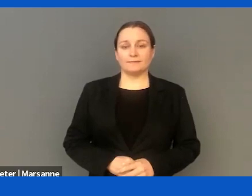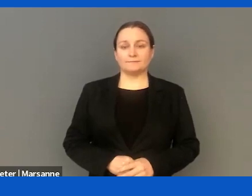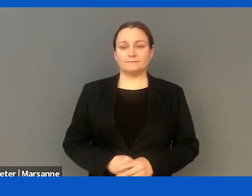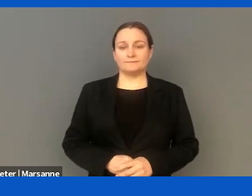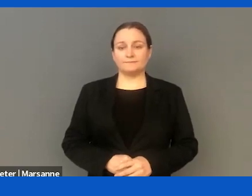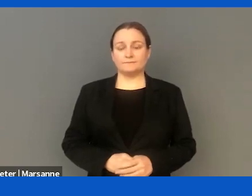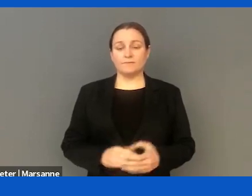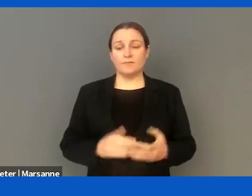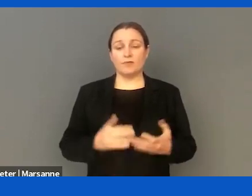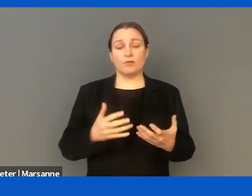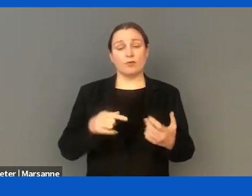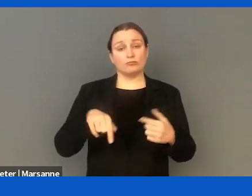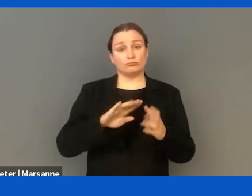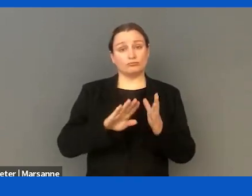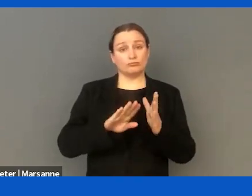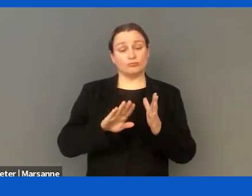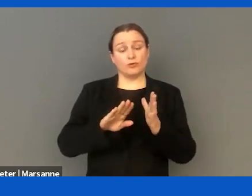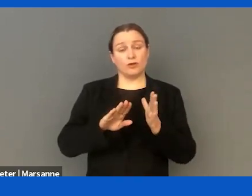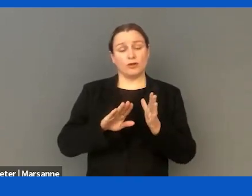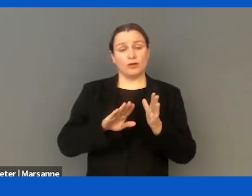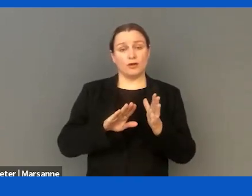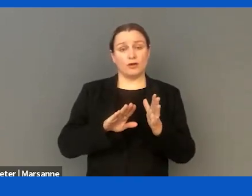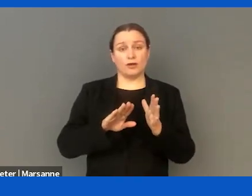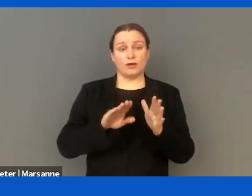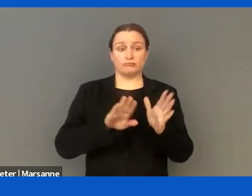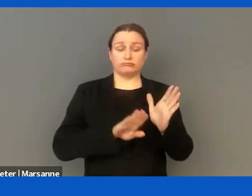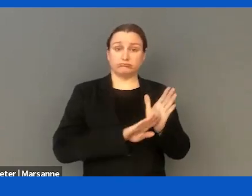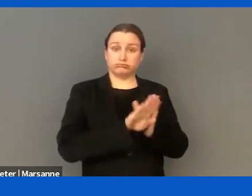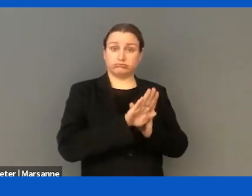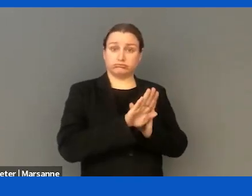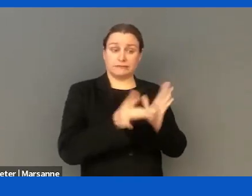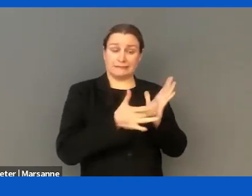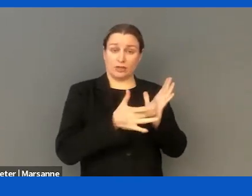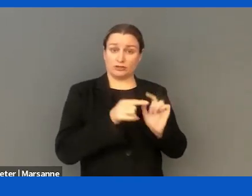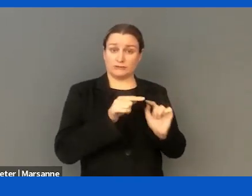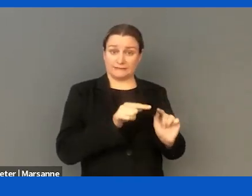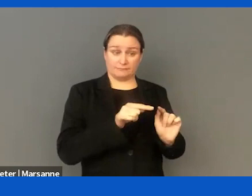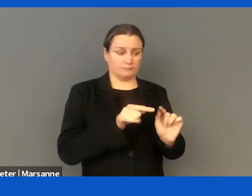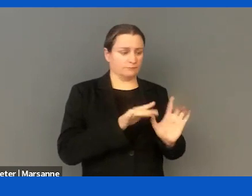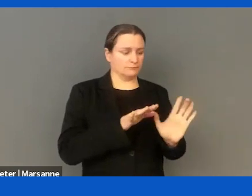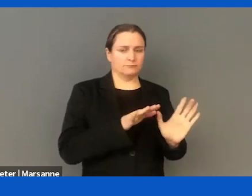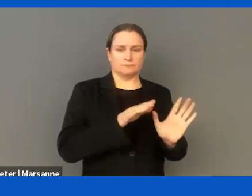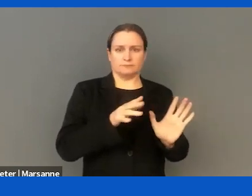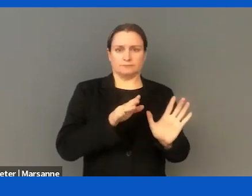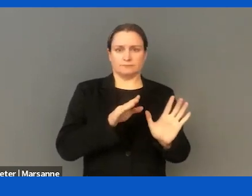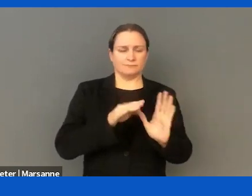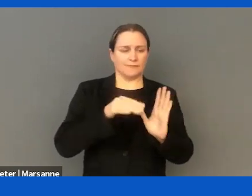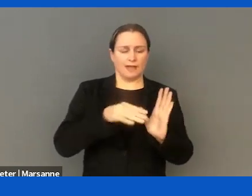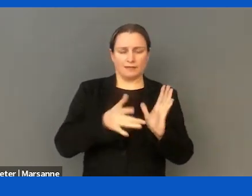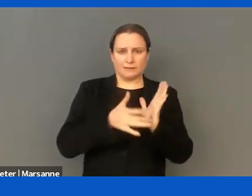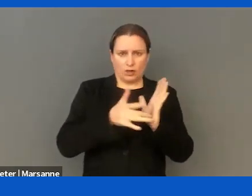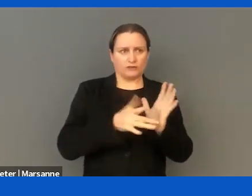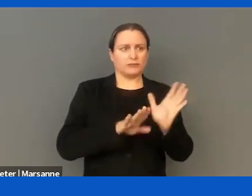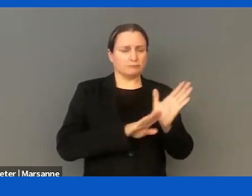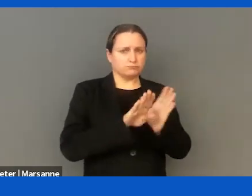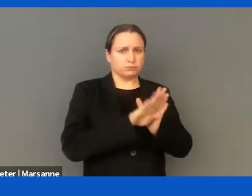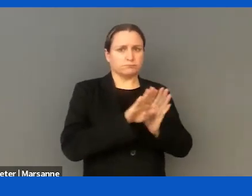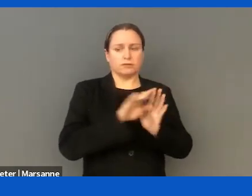some of these developments automate in accessibility, and that's my main worry, I guess. That's what I'd be